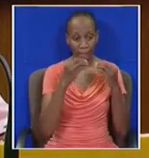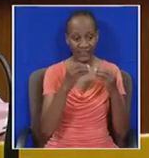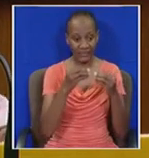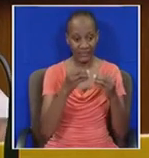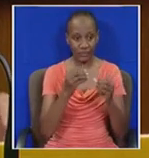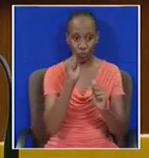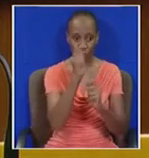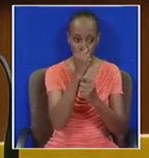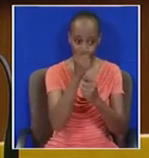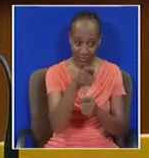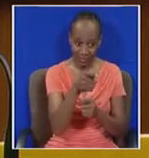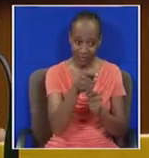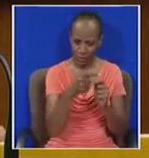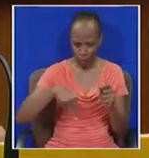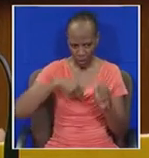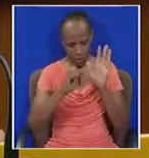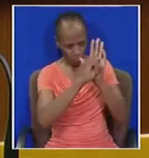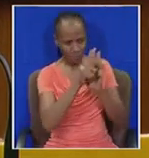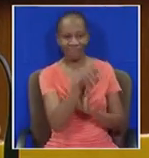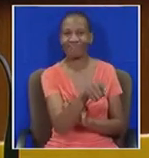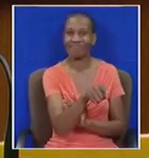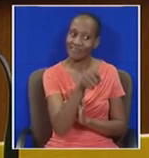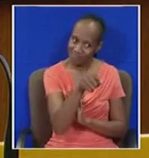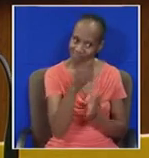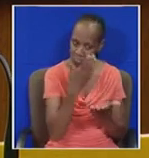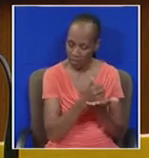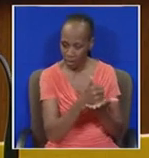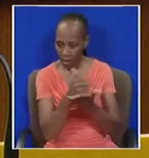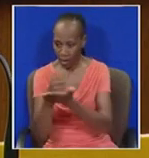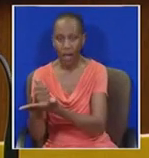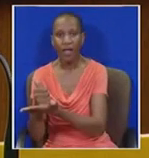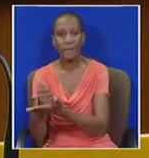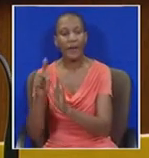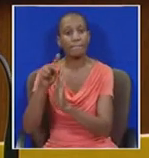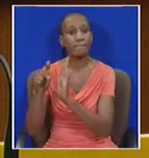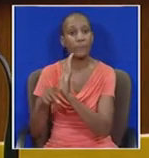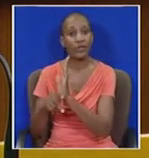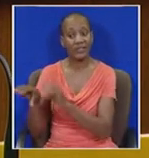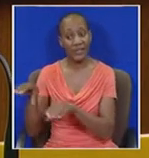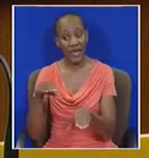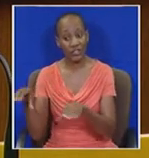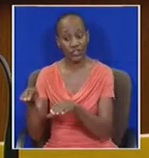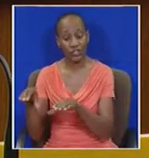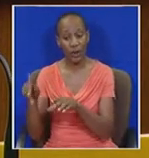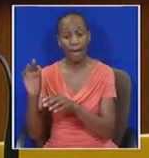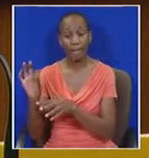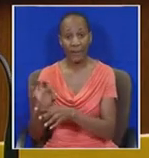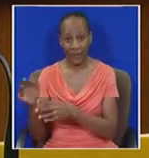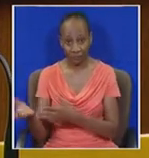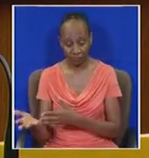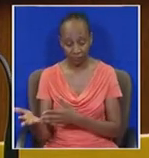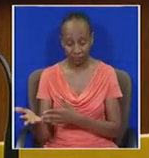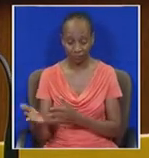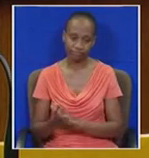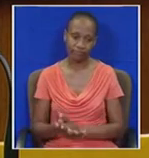identified as the critical instrument to drive the industrial policy action plan.